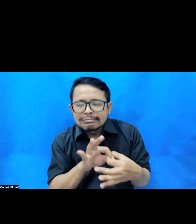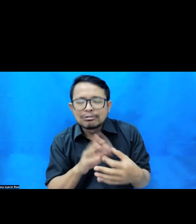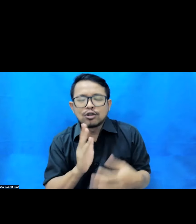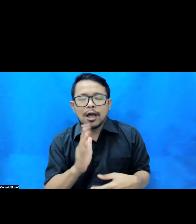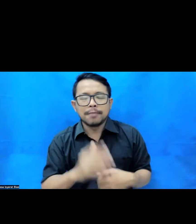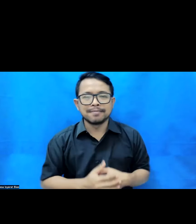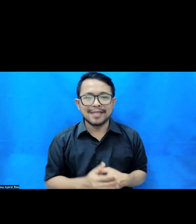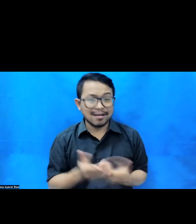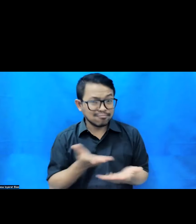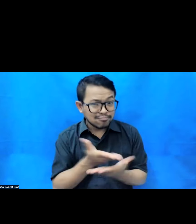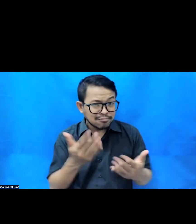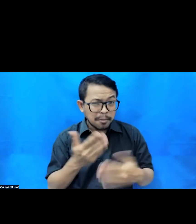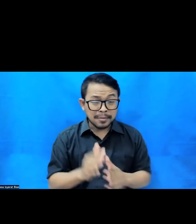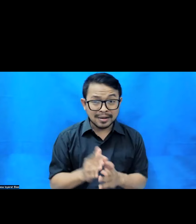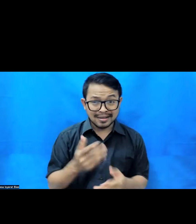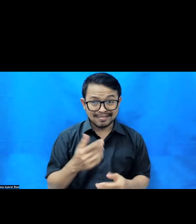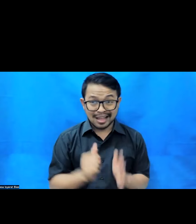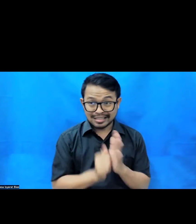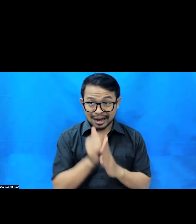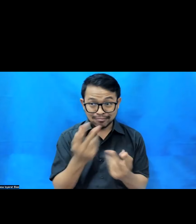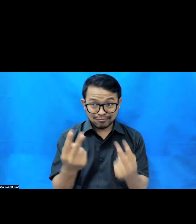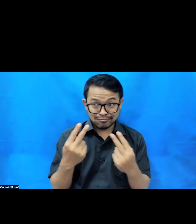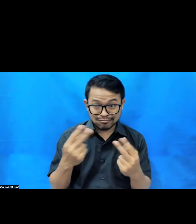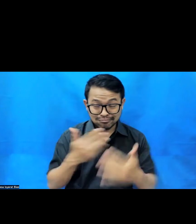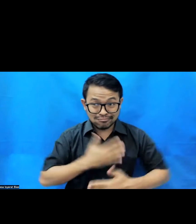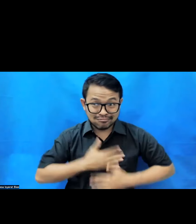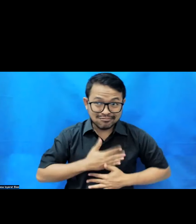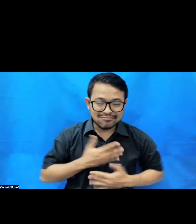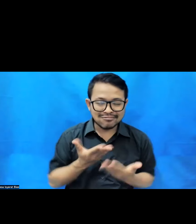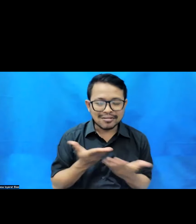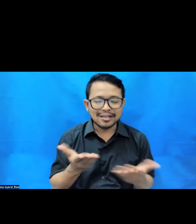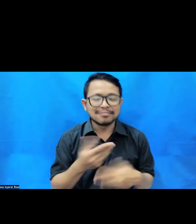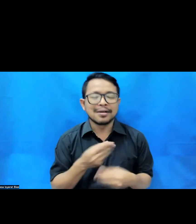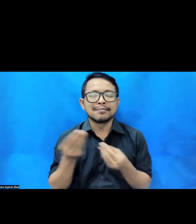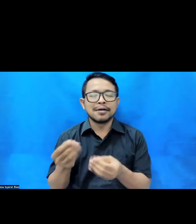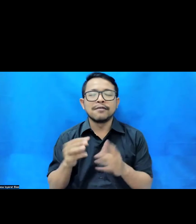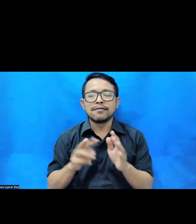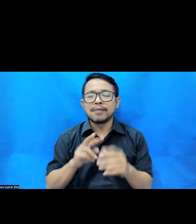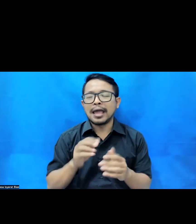very much, and I'll hand back to Vanessa. Thank you.